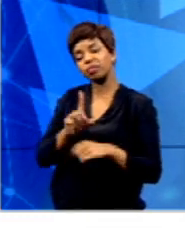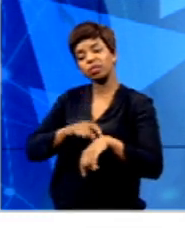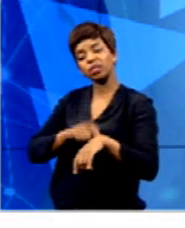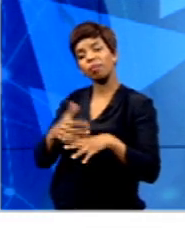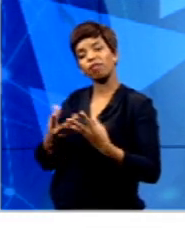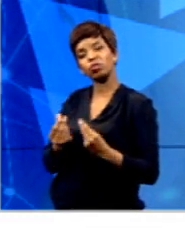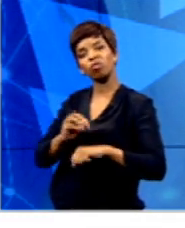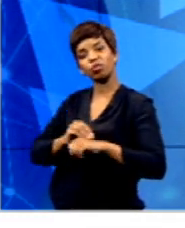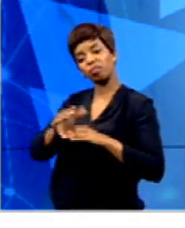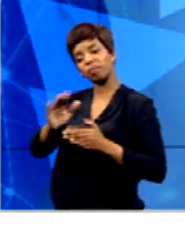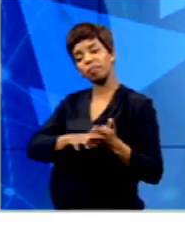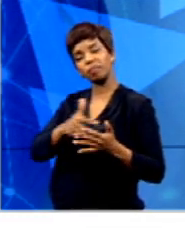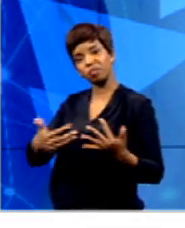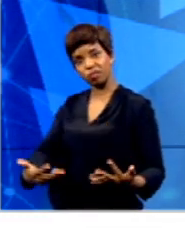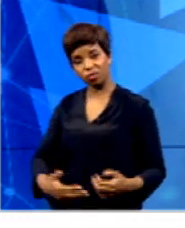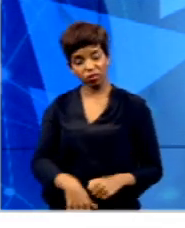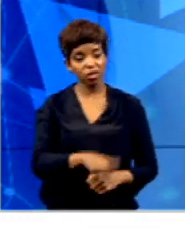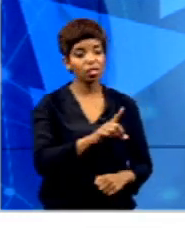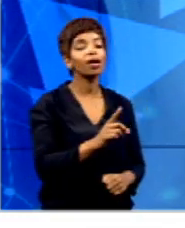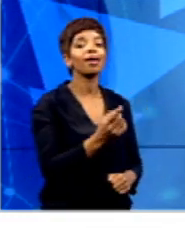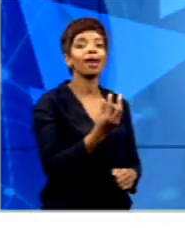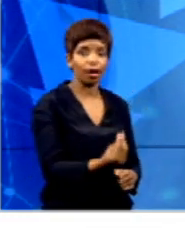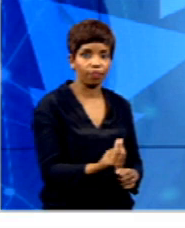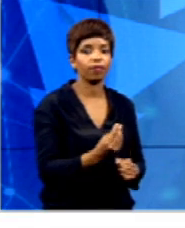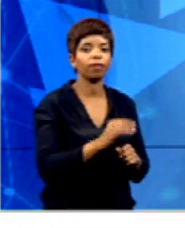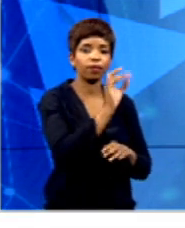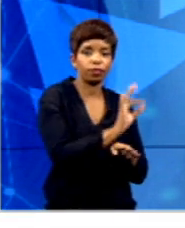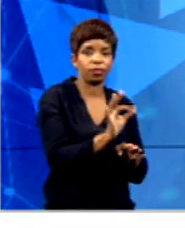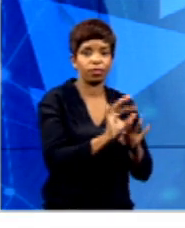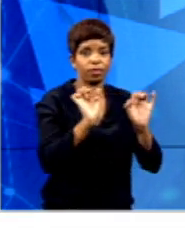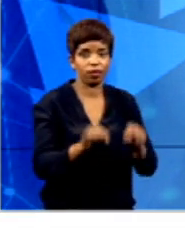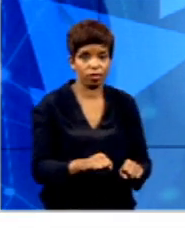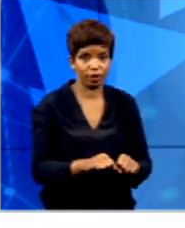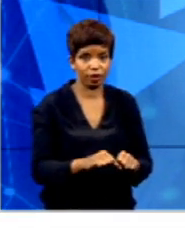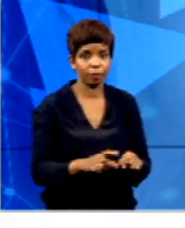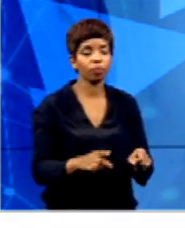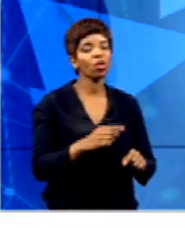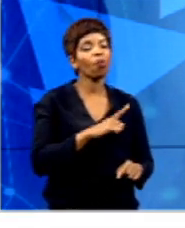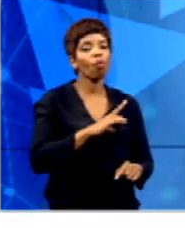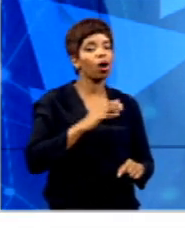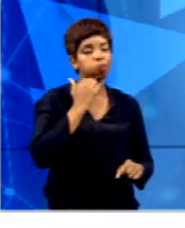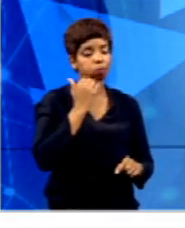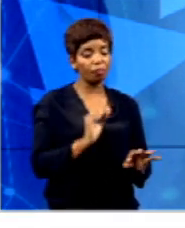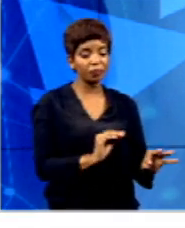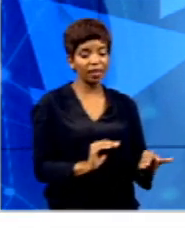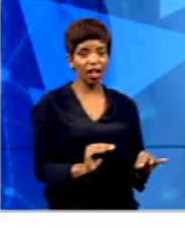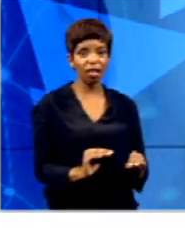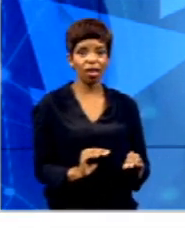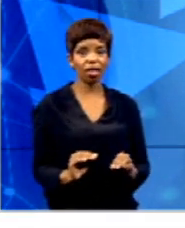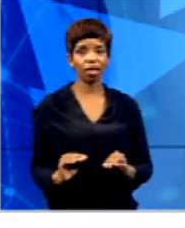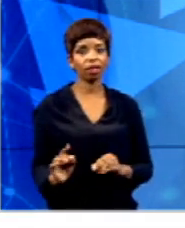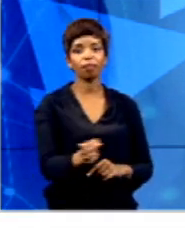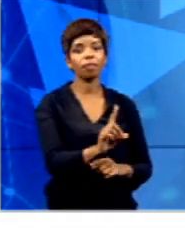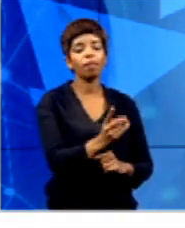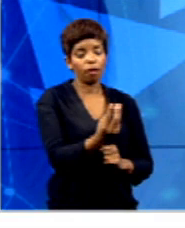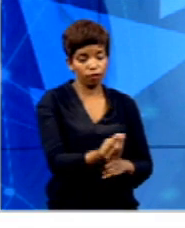should all have in place a business continuity plan so as not to cause delays both in assessing claims as